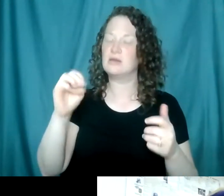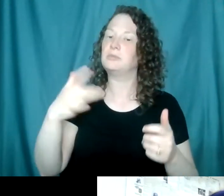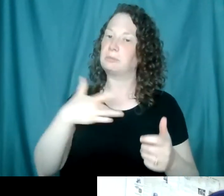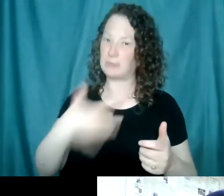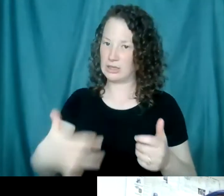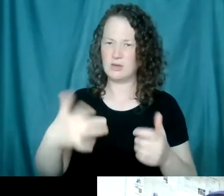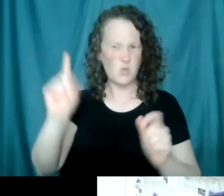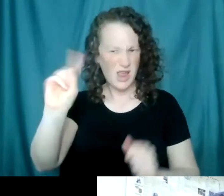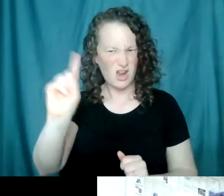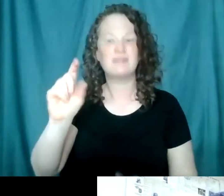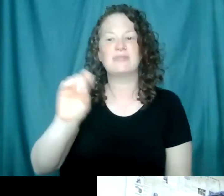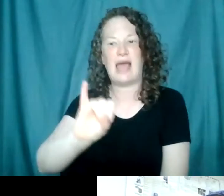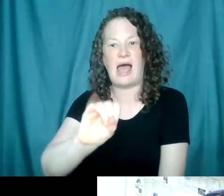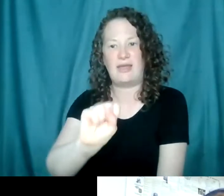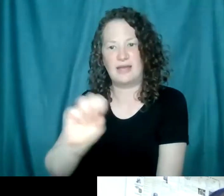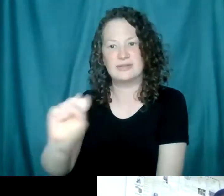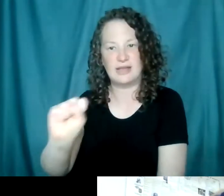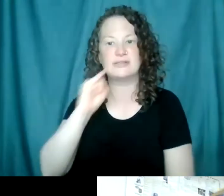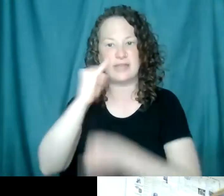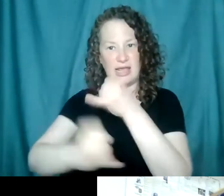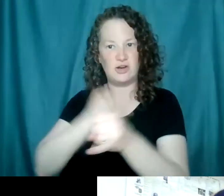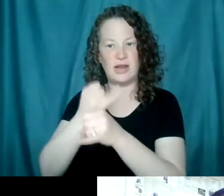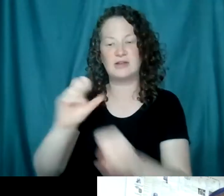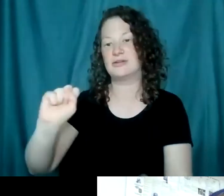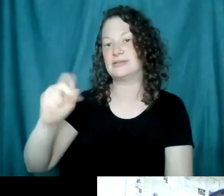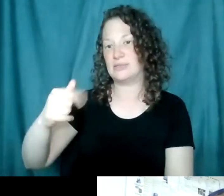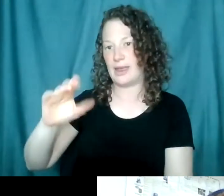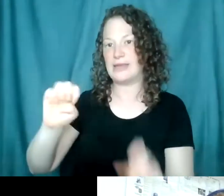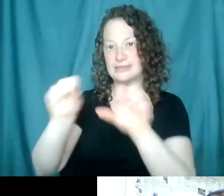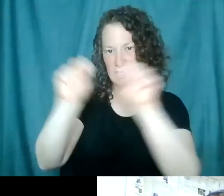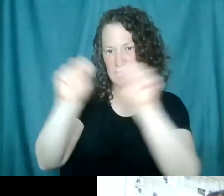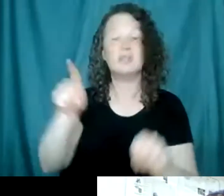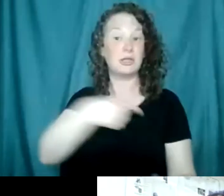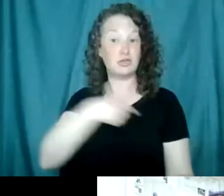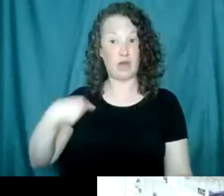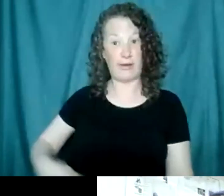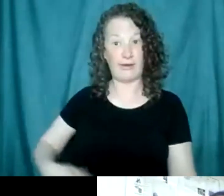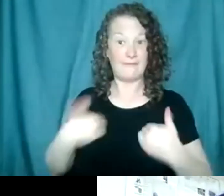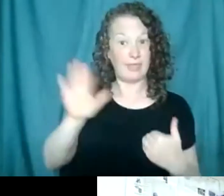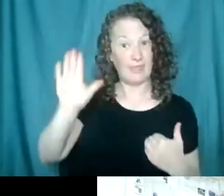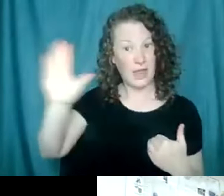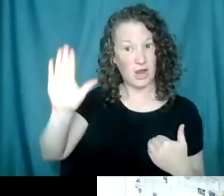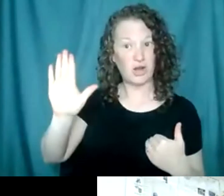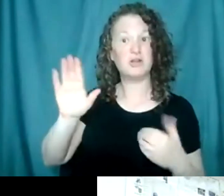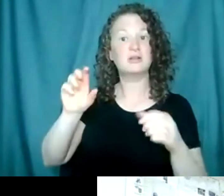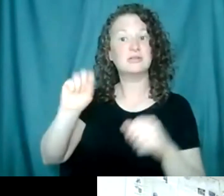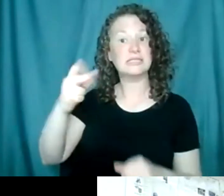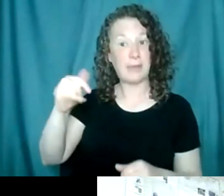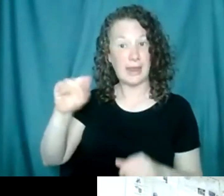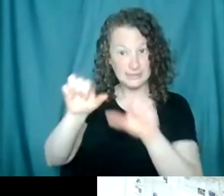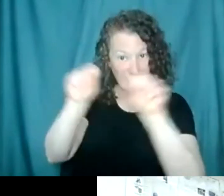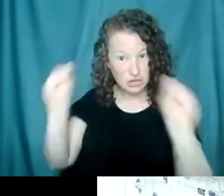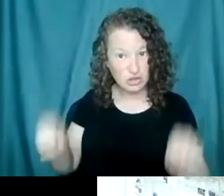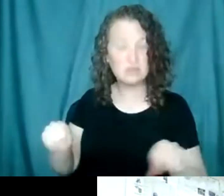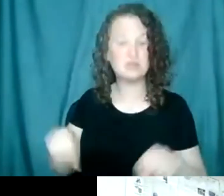International Space Station, but China also has their own space station. And before the International Space